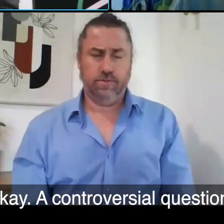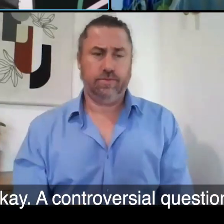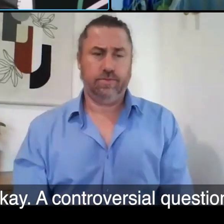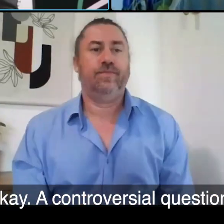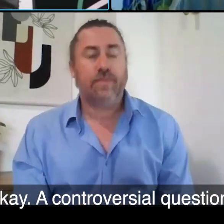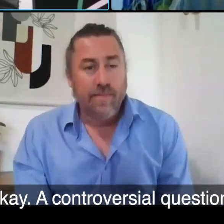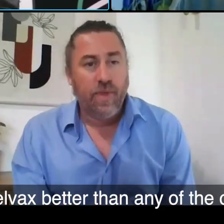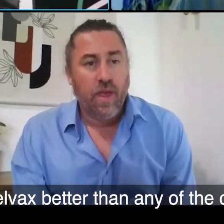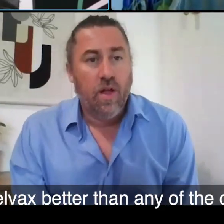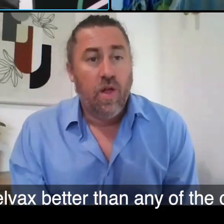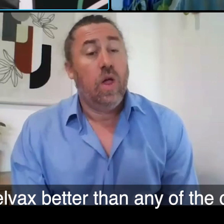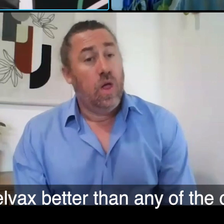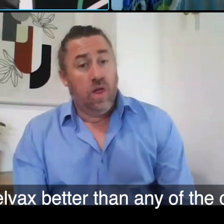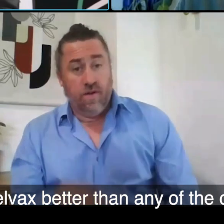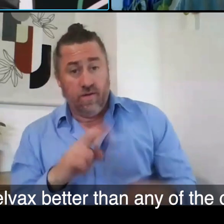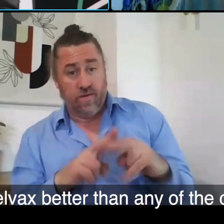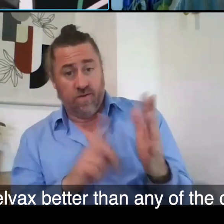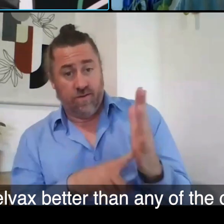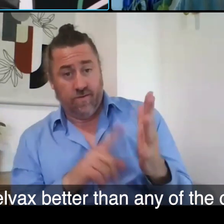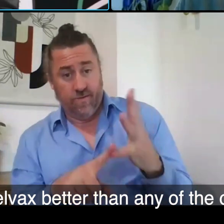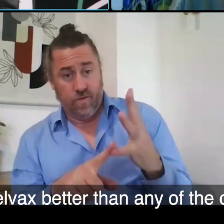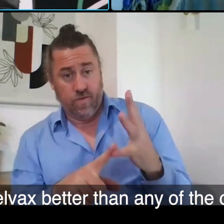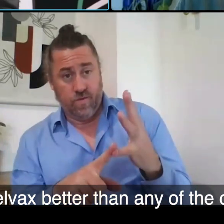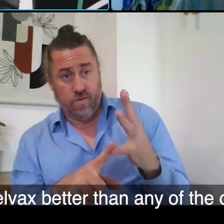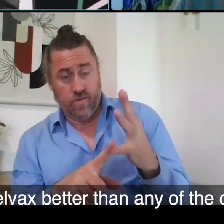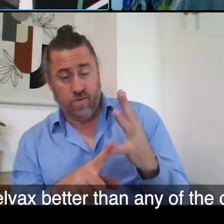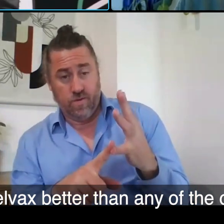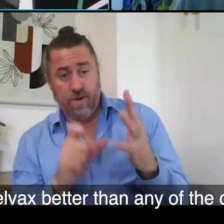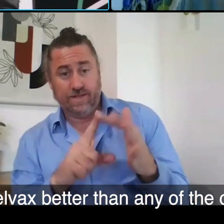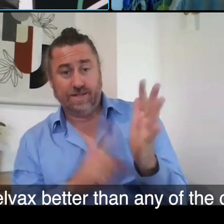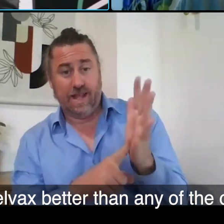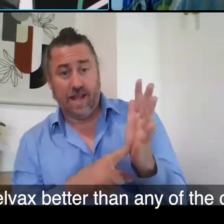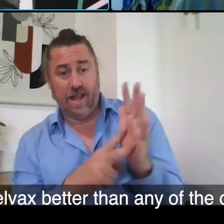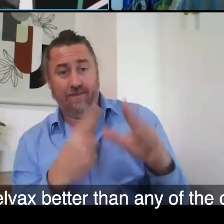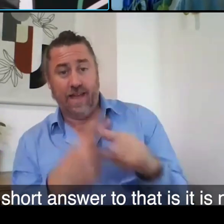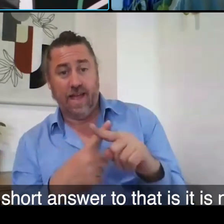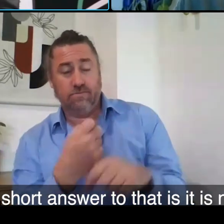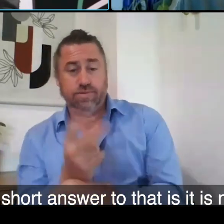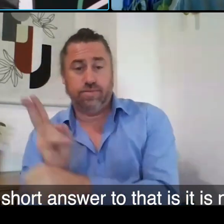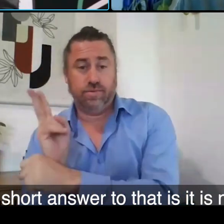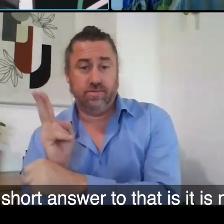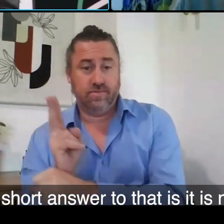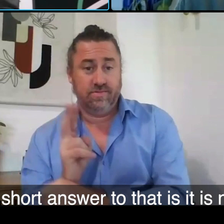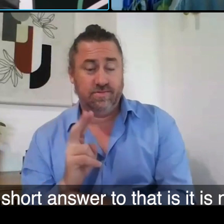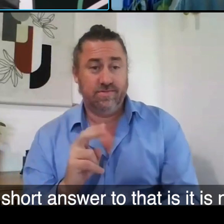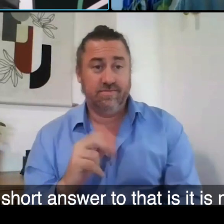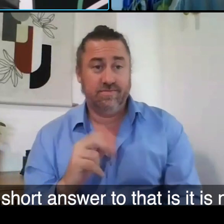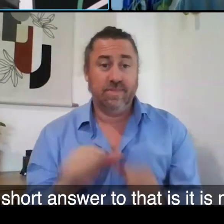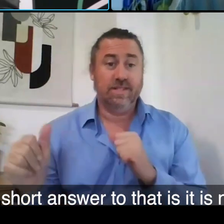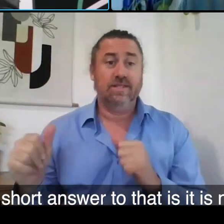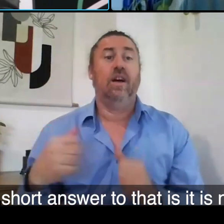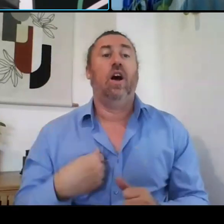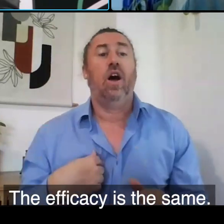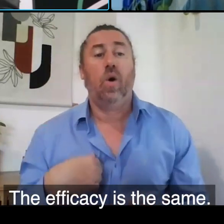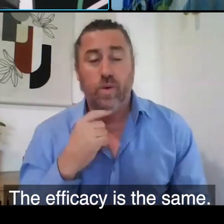Okay, controversial question. Is flu cell vax better than any of the others? My short answer to that is it